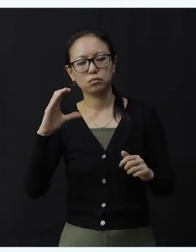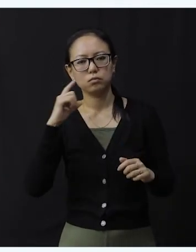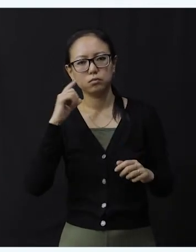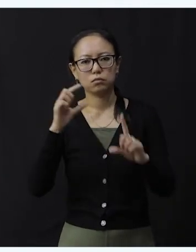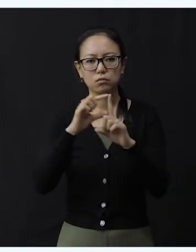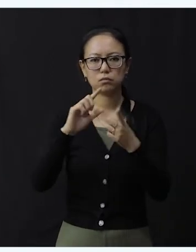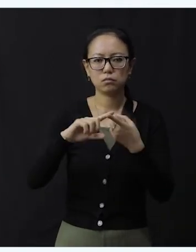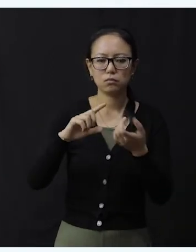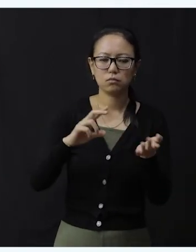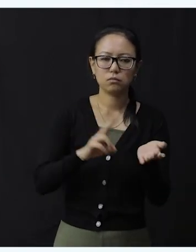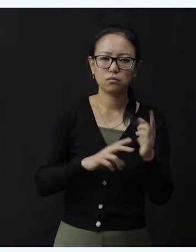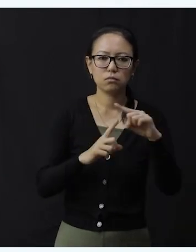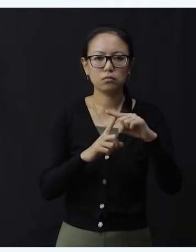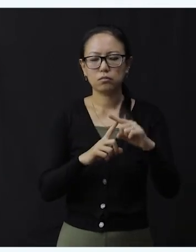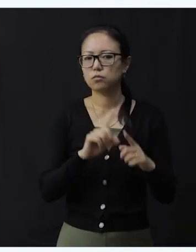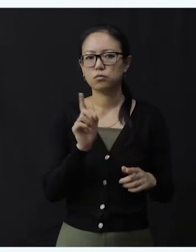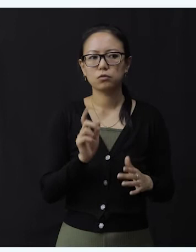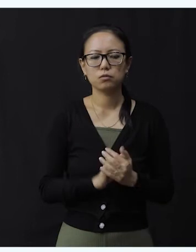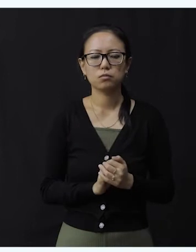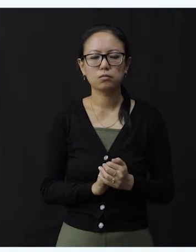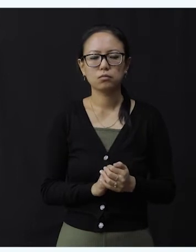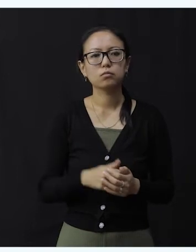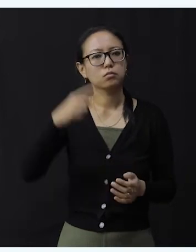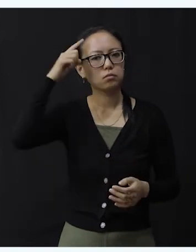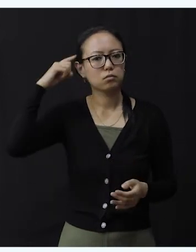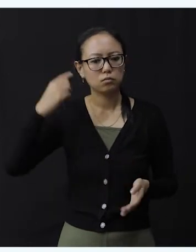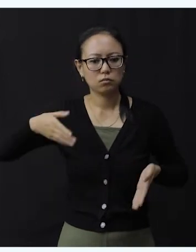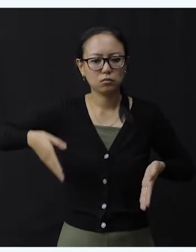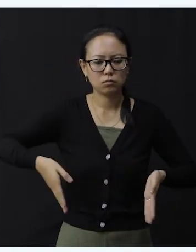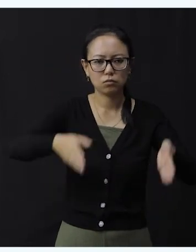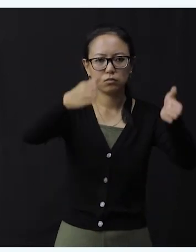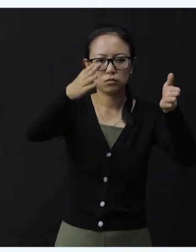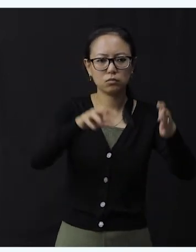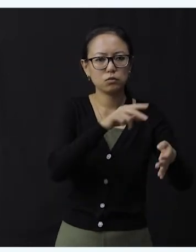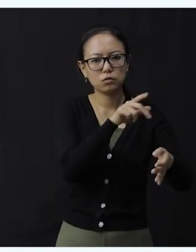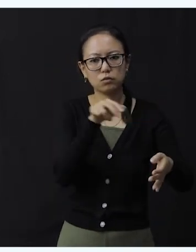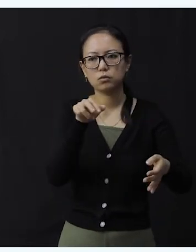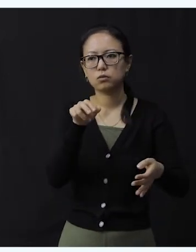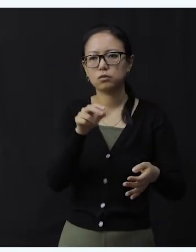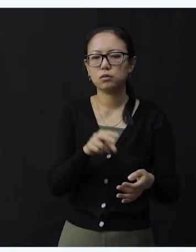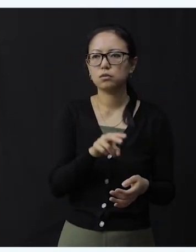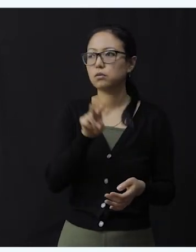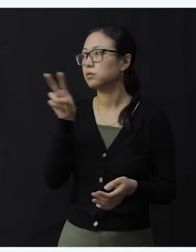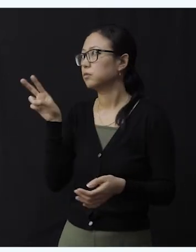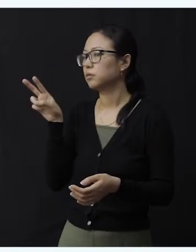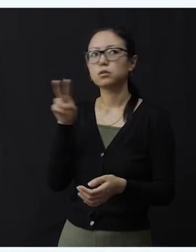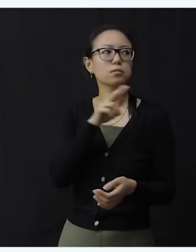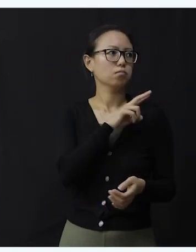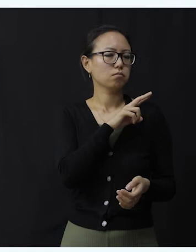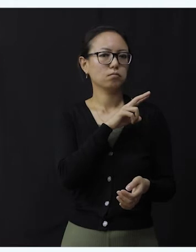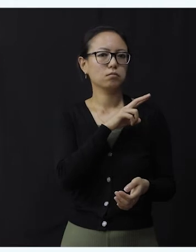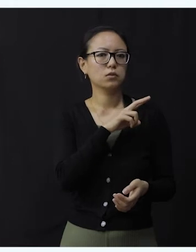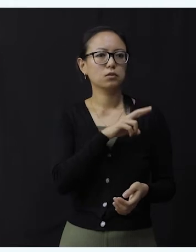about to cross the road, you have to look in all the direction. You have to turn towards your right, you have to turn towards